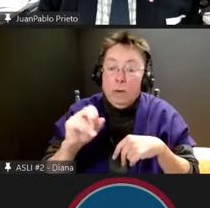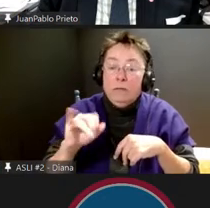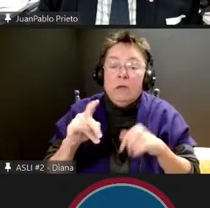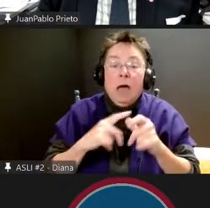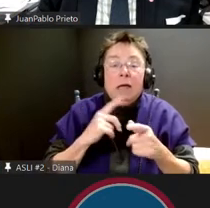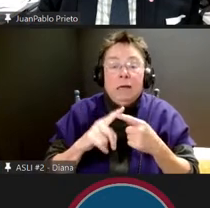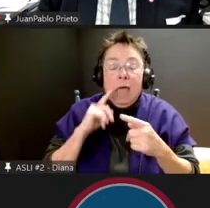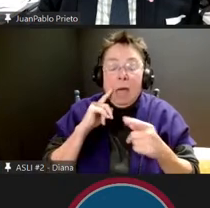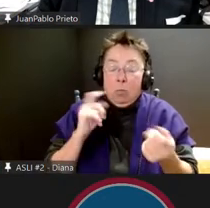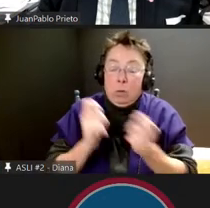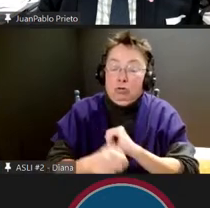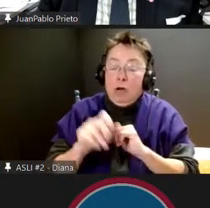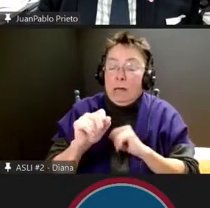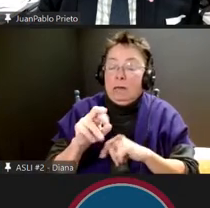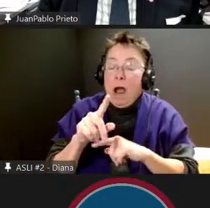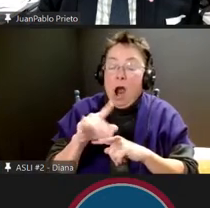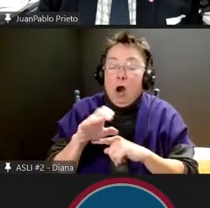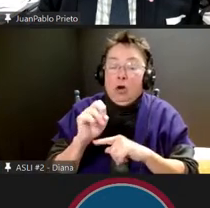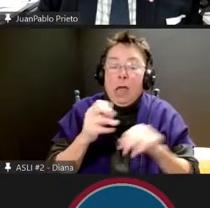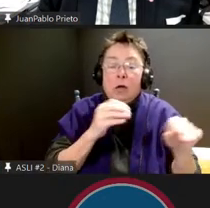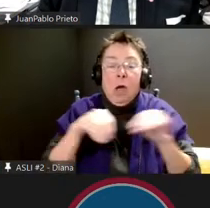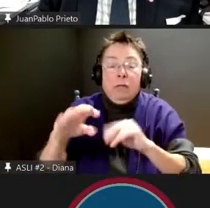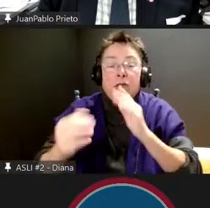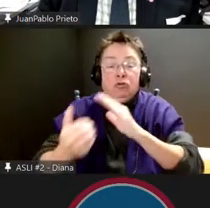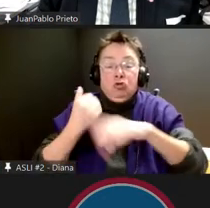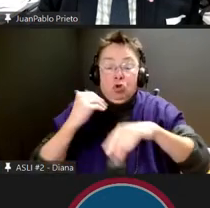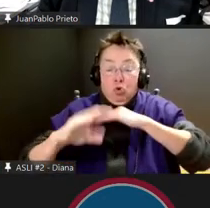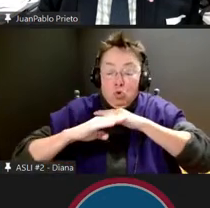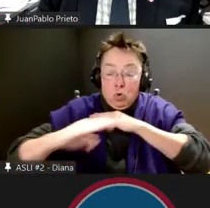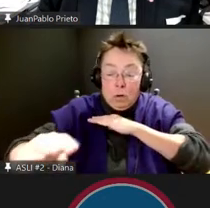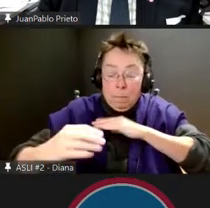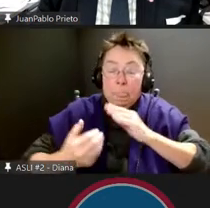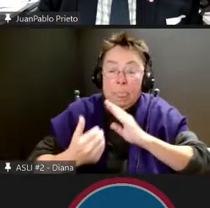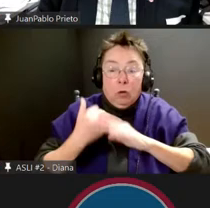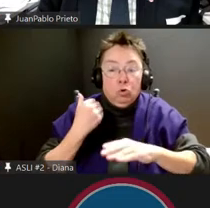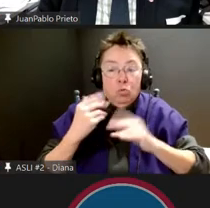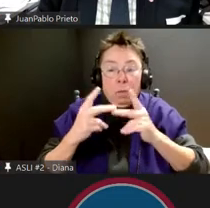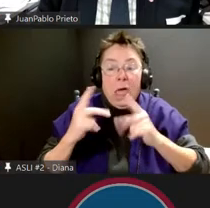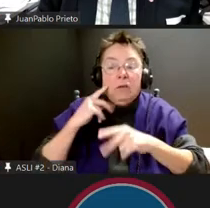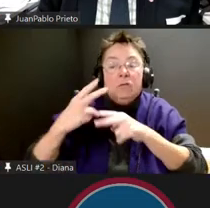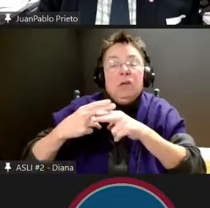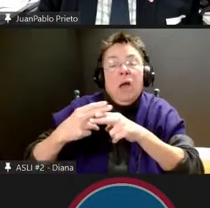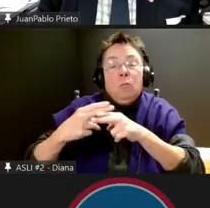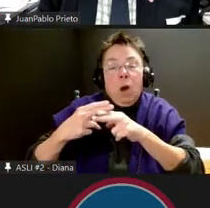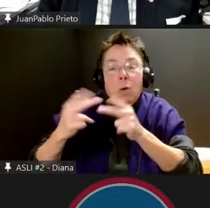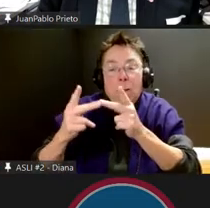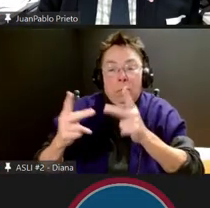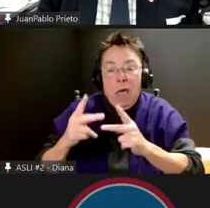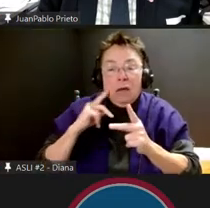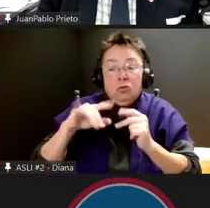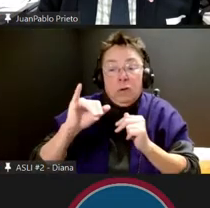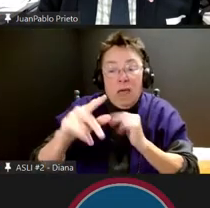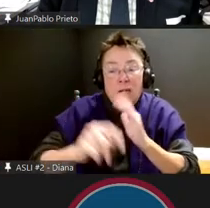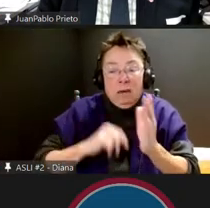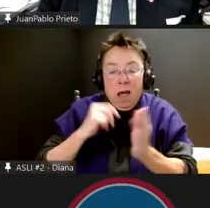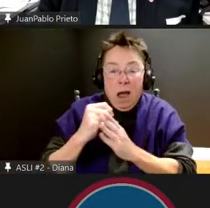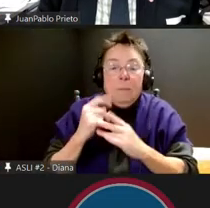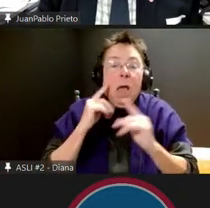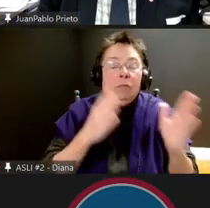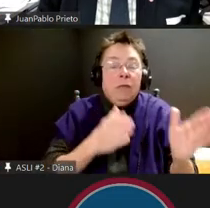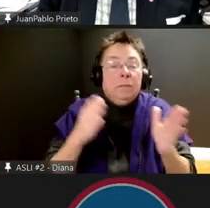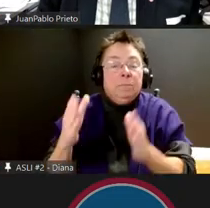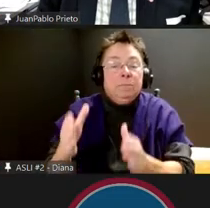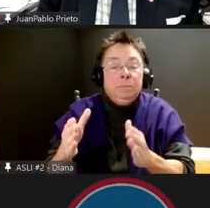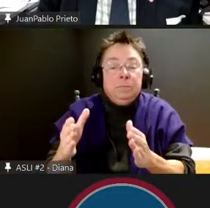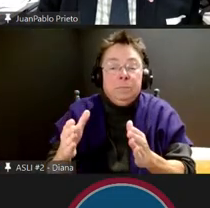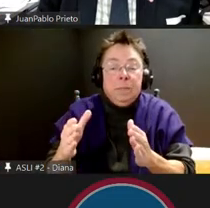at Argyle. And this is the new foundation for the new temporary station house that we'll be using during that phase. And next slide, please. And here's